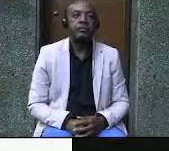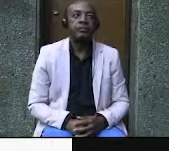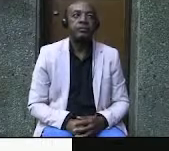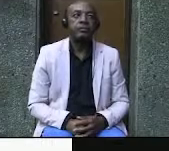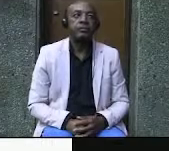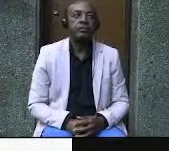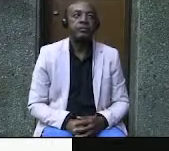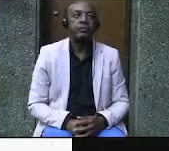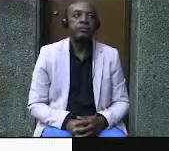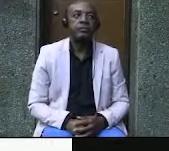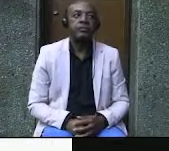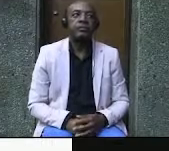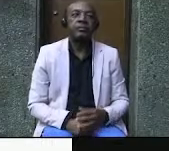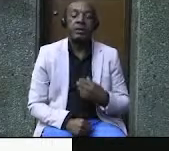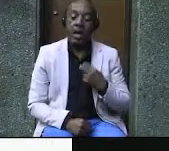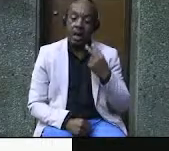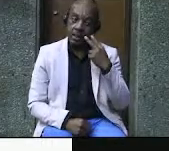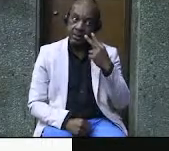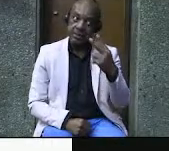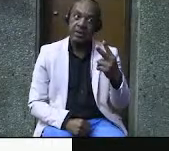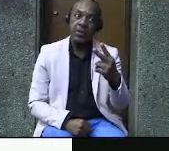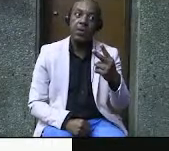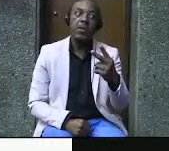I see you, Mr. Tumahole. Welcome.